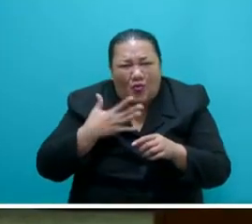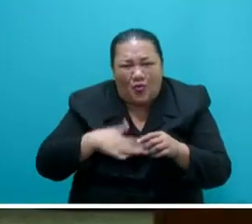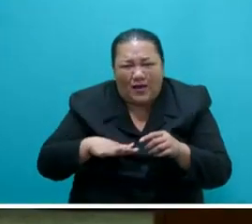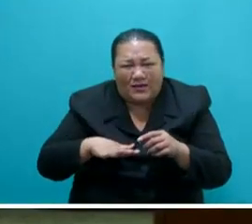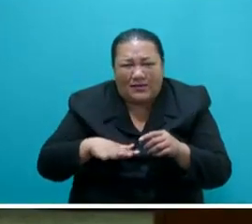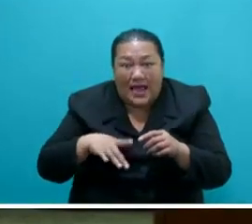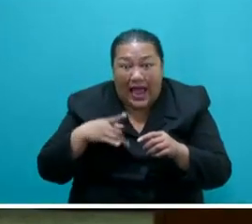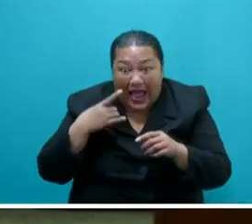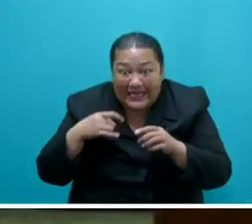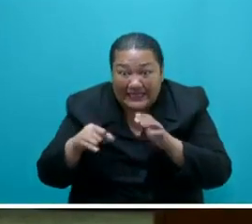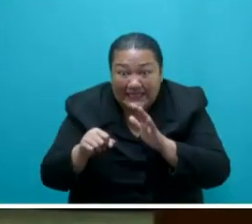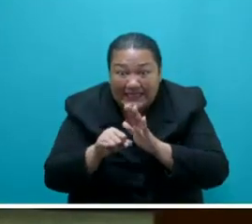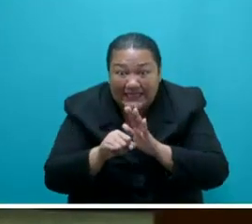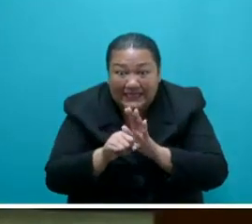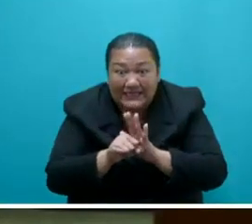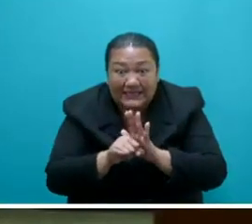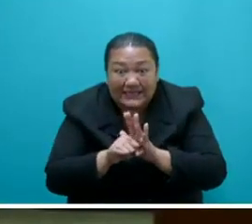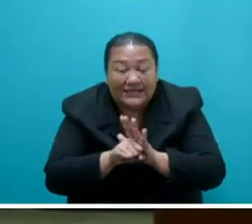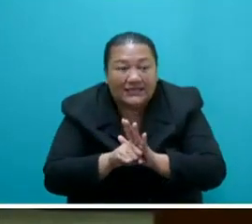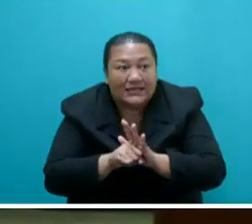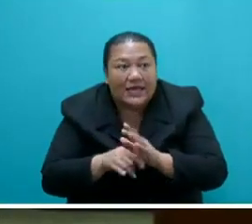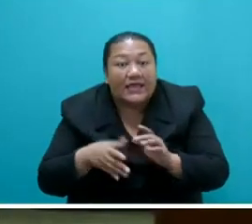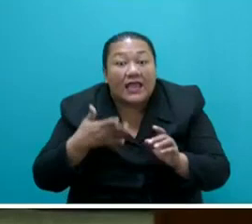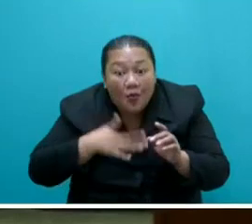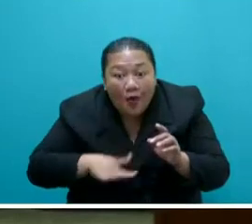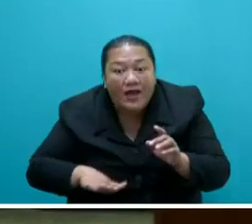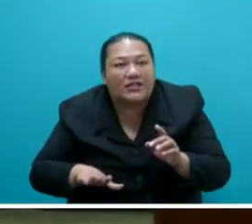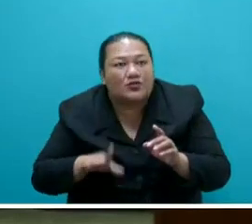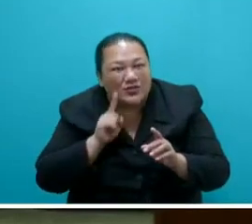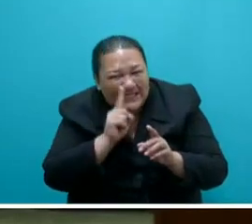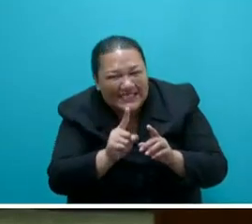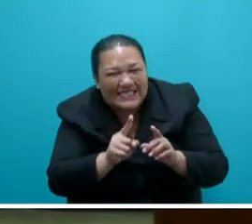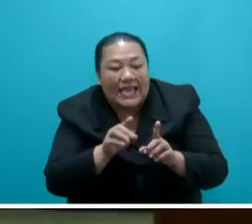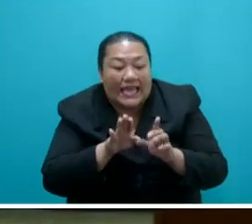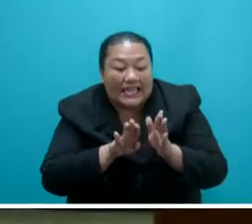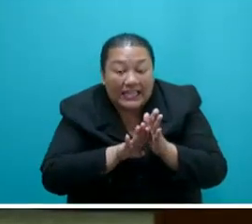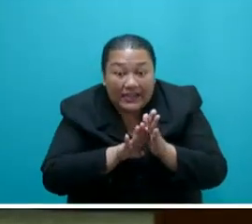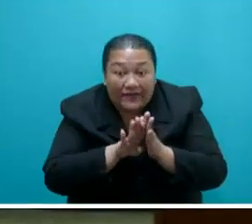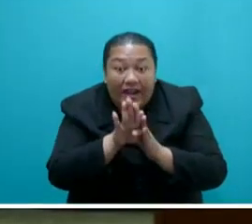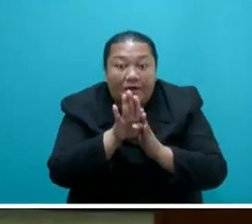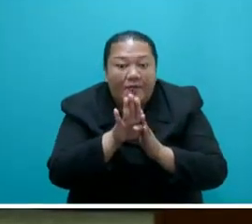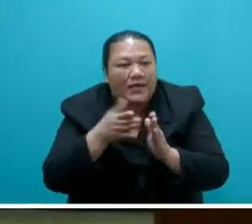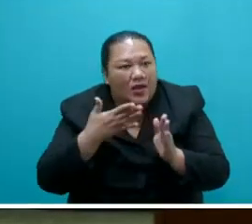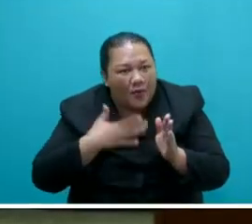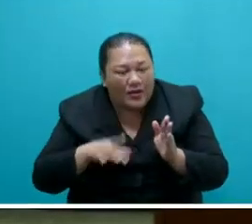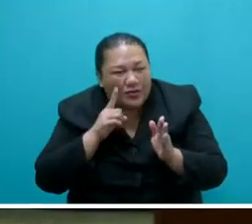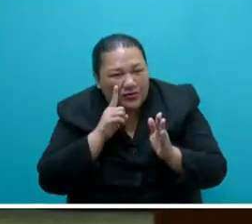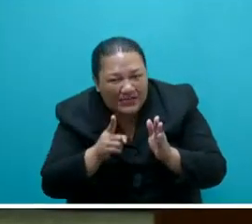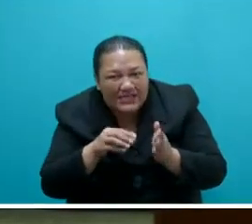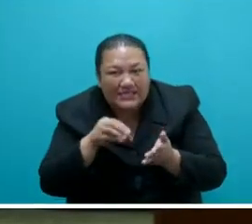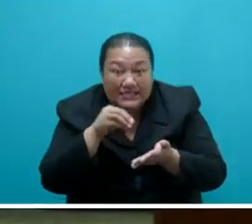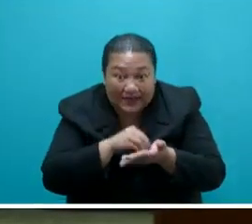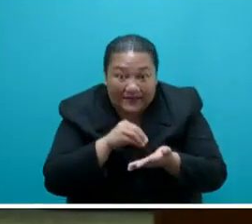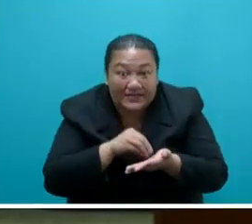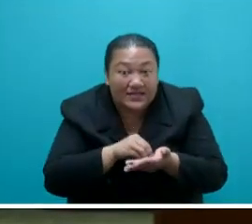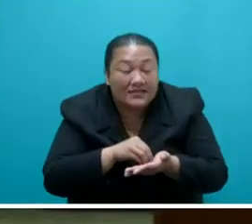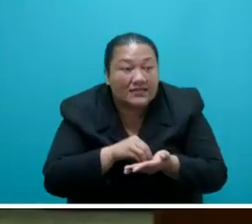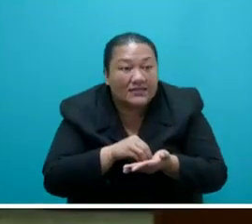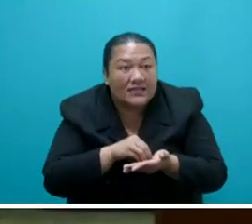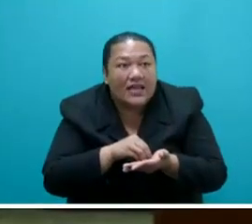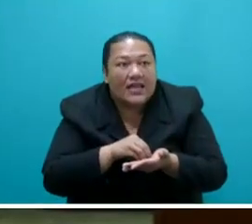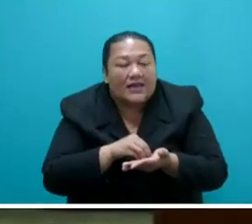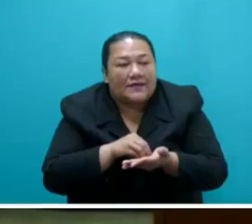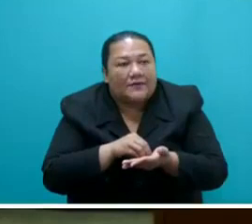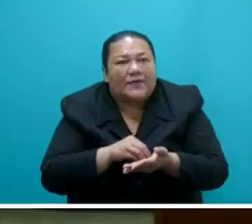opportunity. They want development. They want services they can count on. Education that remains